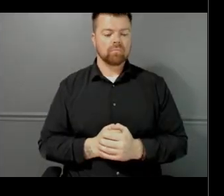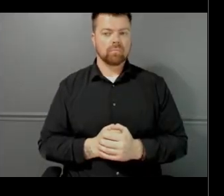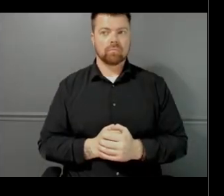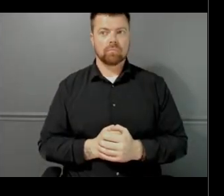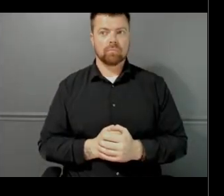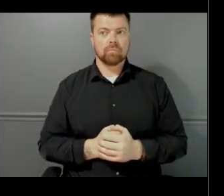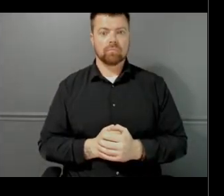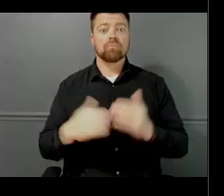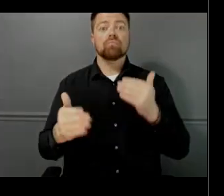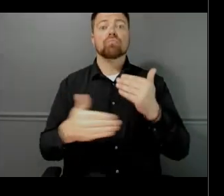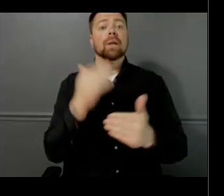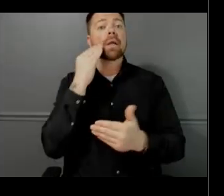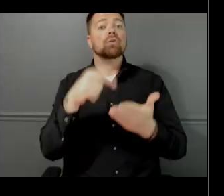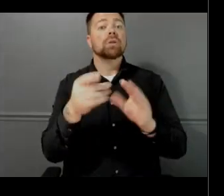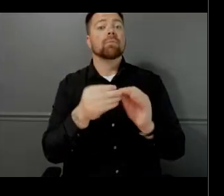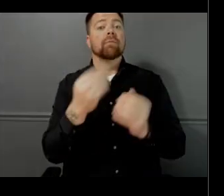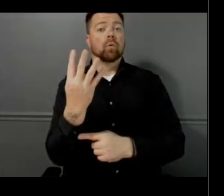Moving on to knowledge check 4.